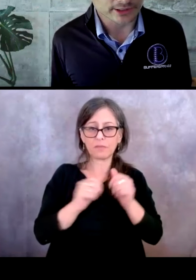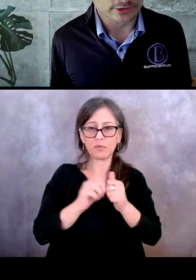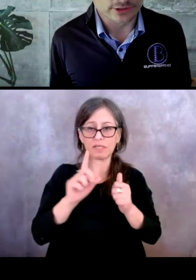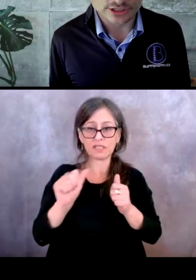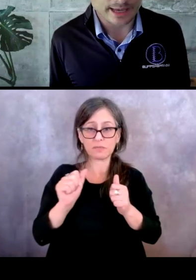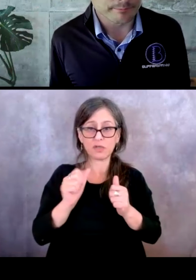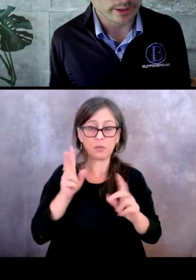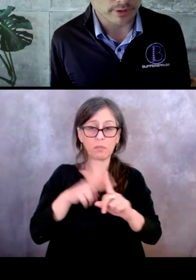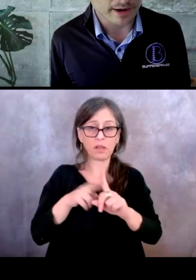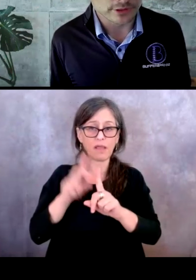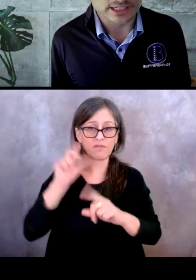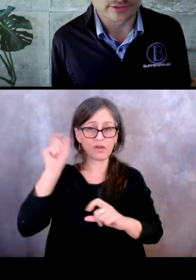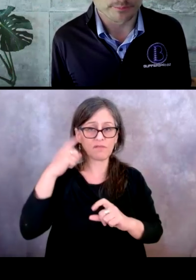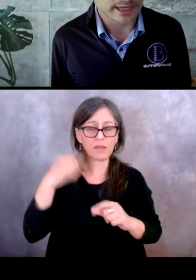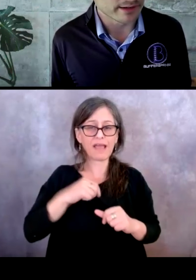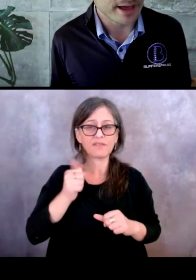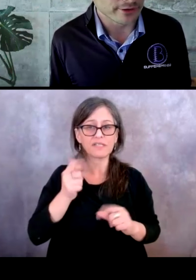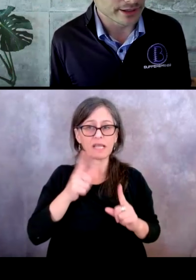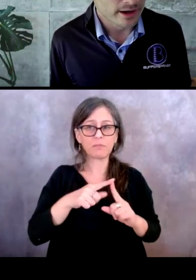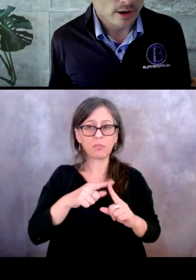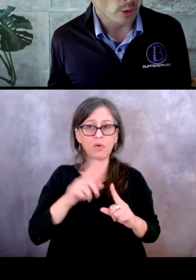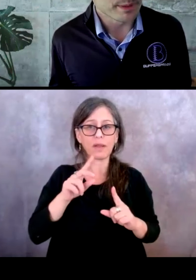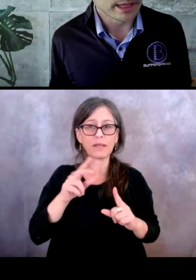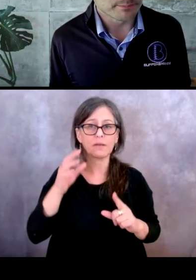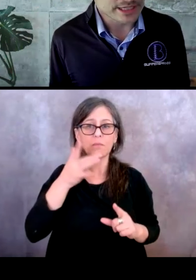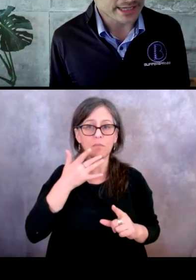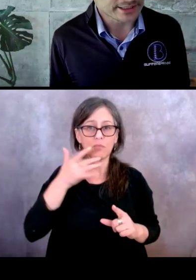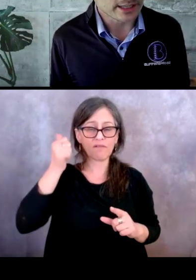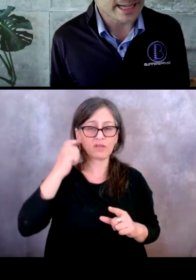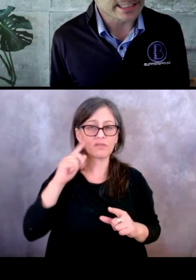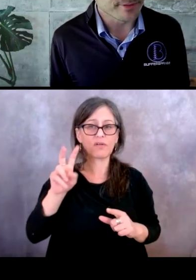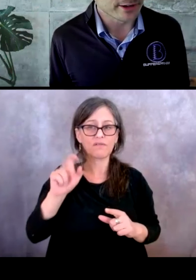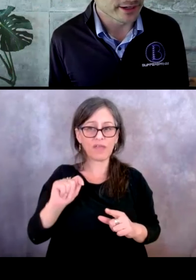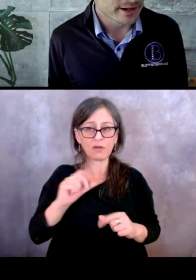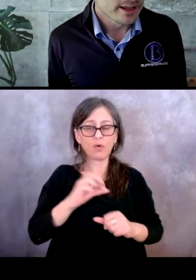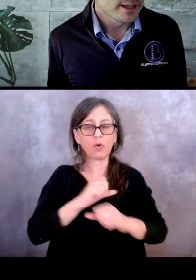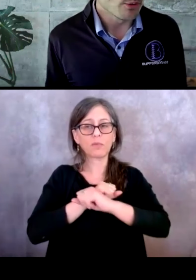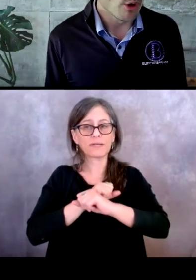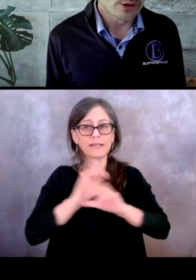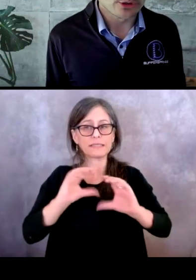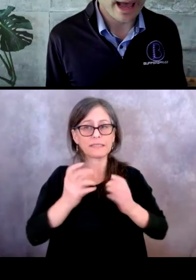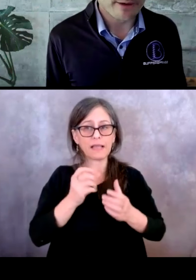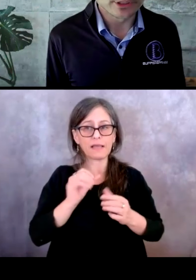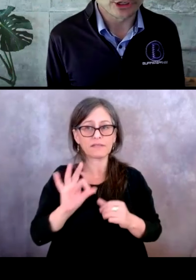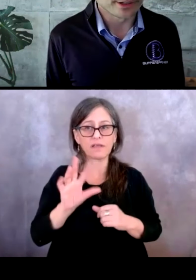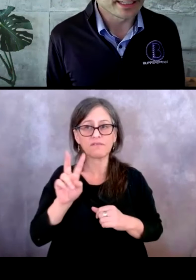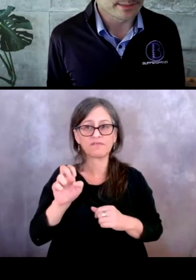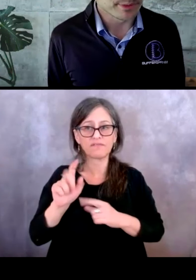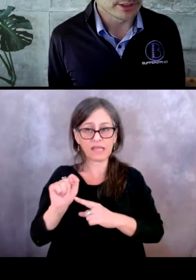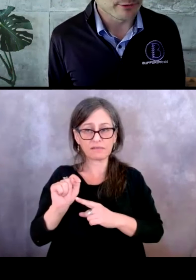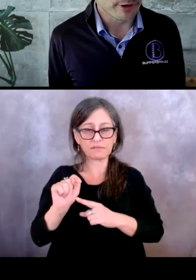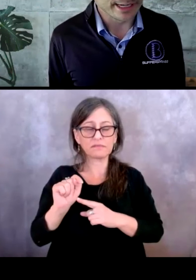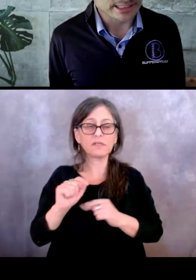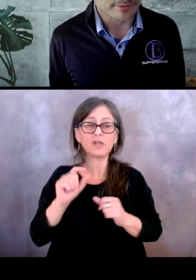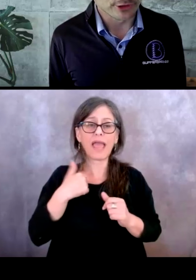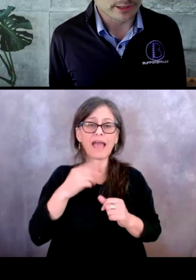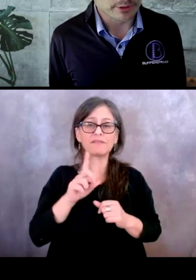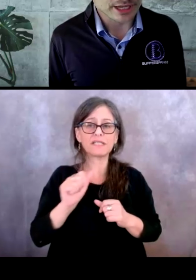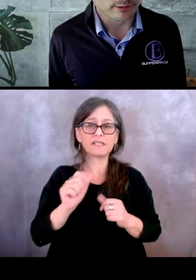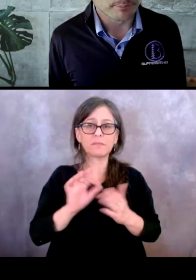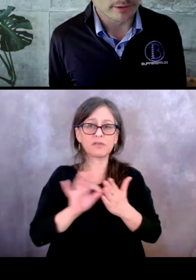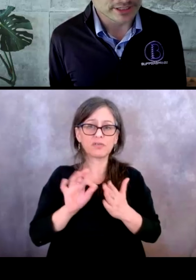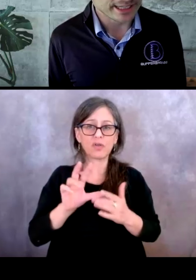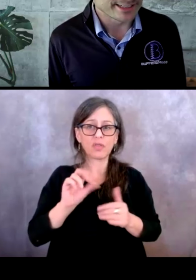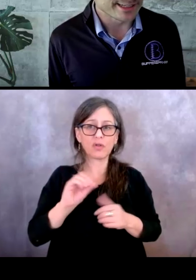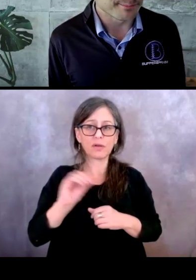government sector, there's 10-point preferences for being a veteran or being a protected class of veteran. You also have, with certain disability ratings of